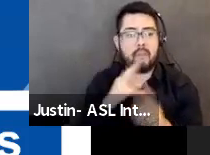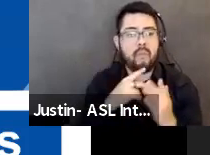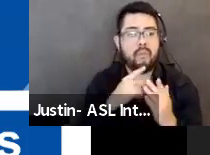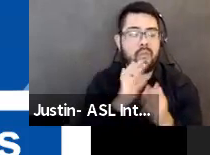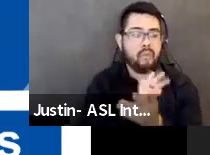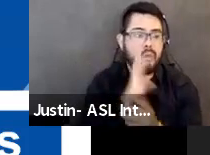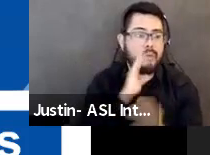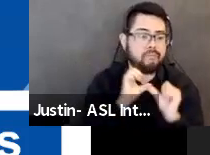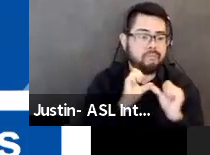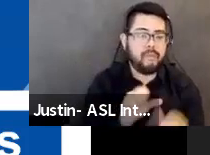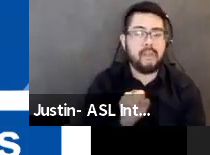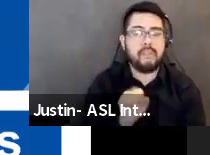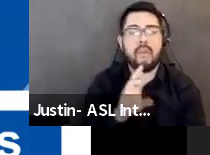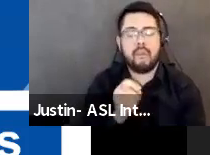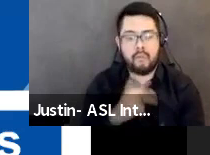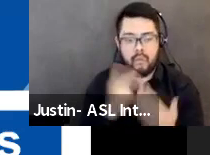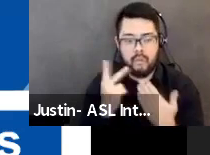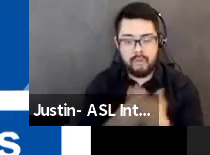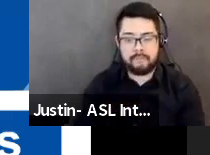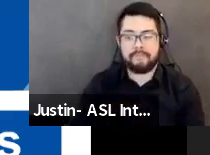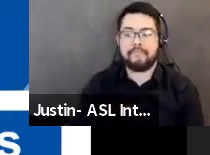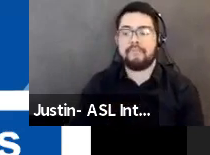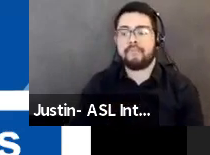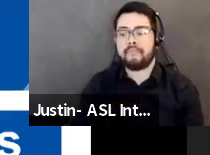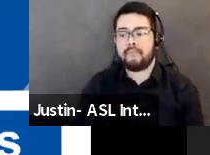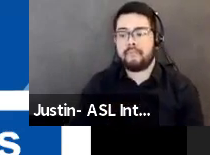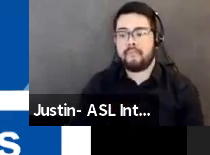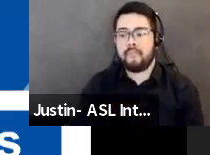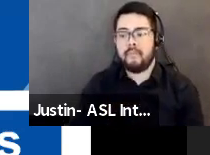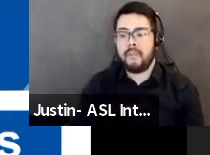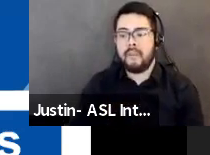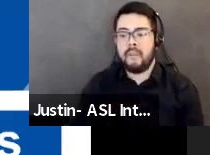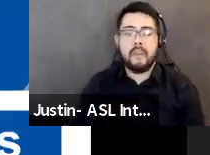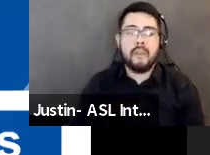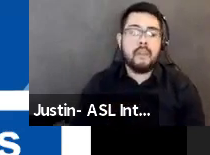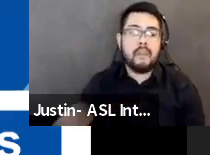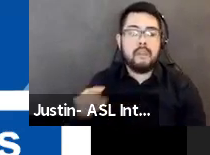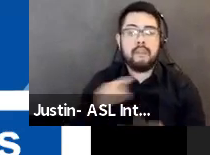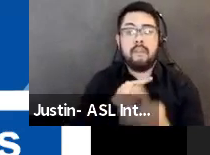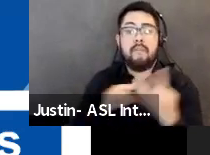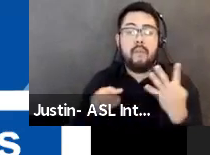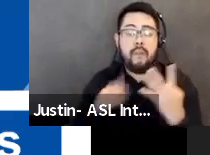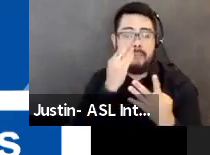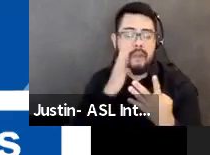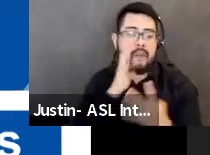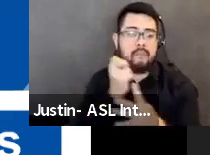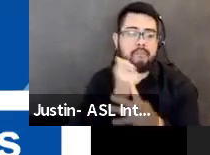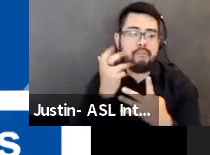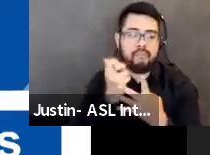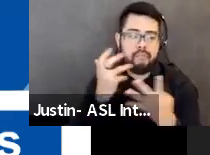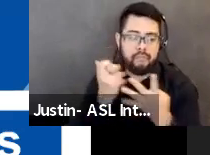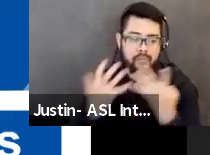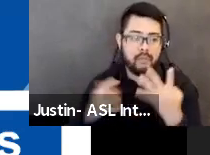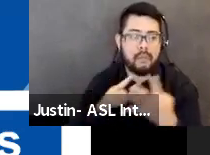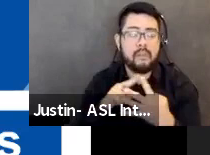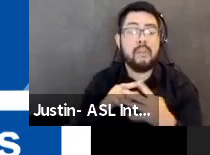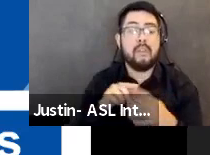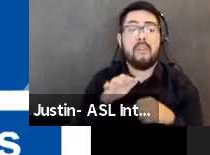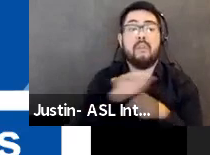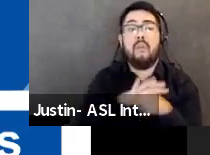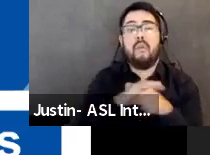program today these are the items that i'm going to review since we last spoke we'll go over the local school council vote